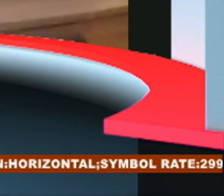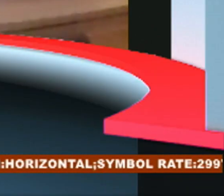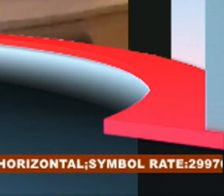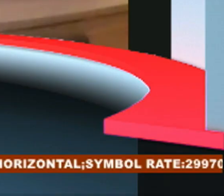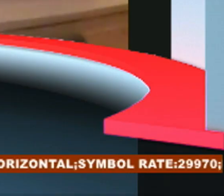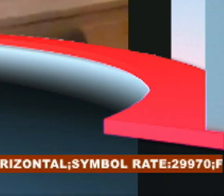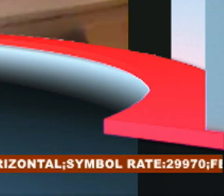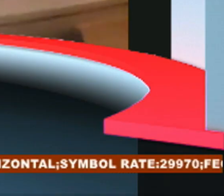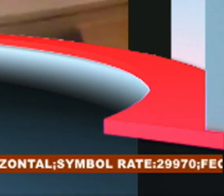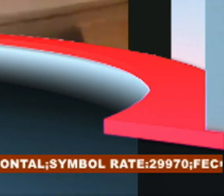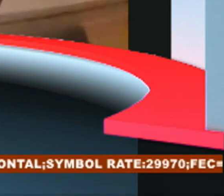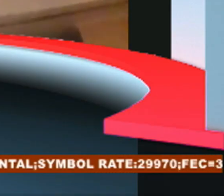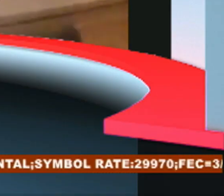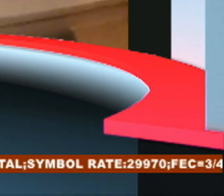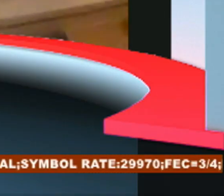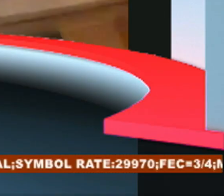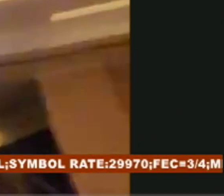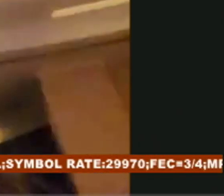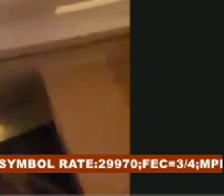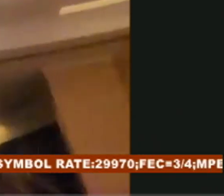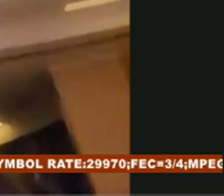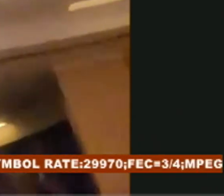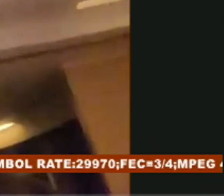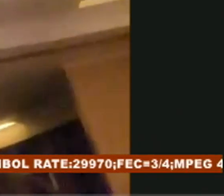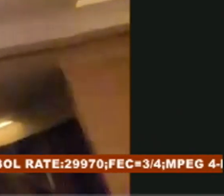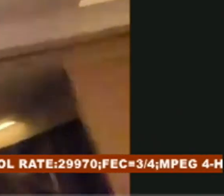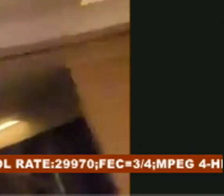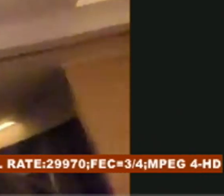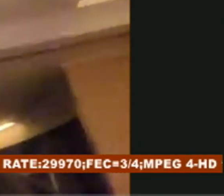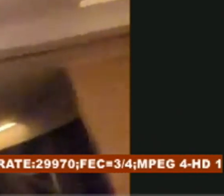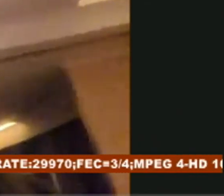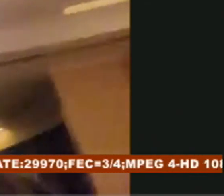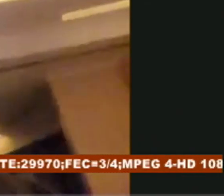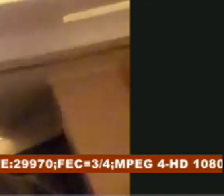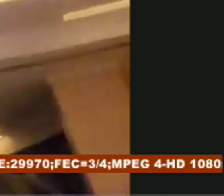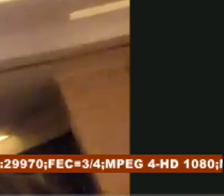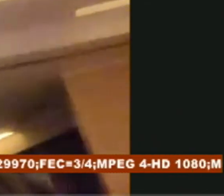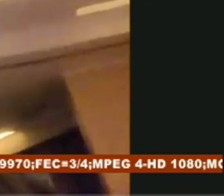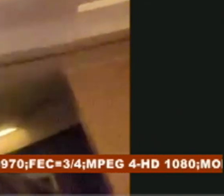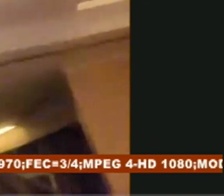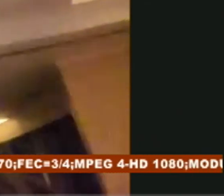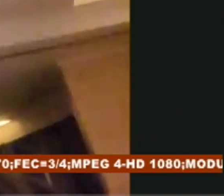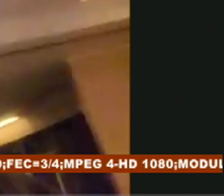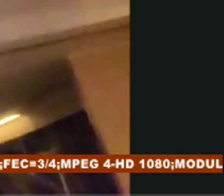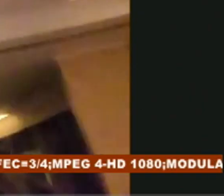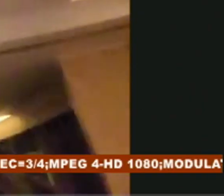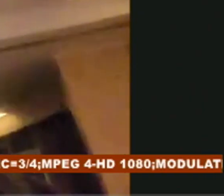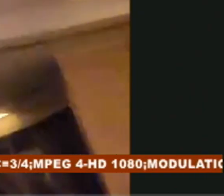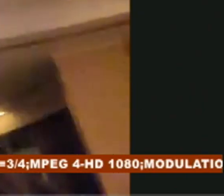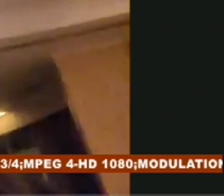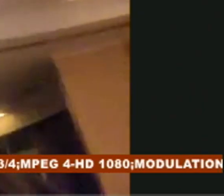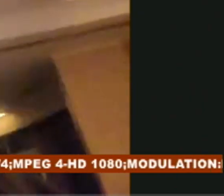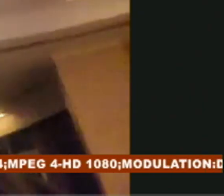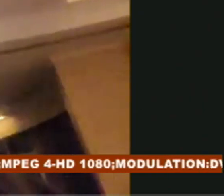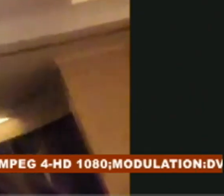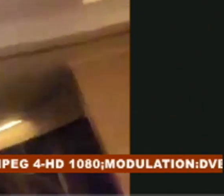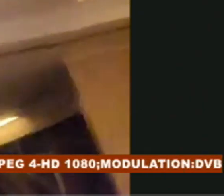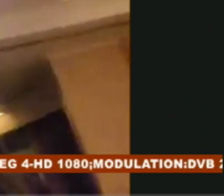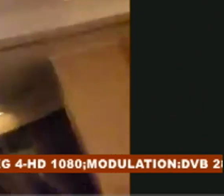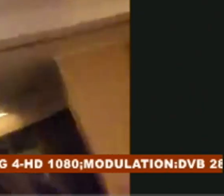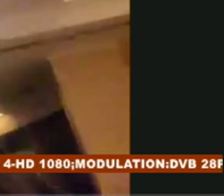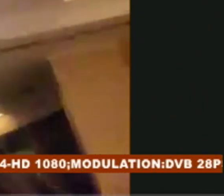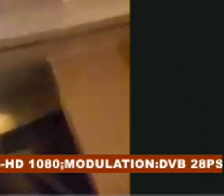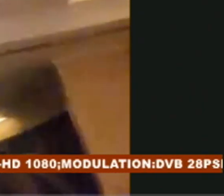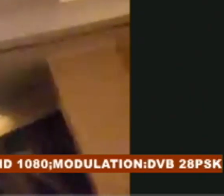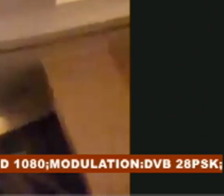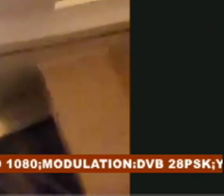another challenge that we are facing okay. within Sudan, the company with and the